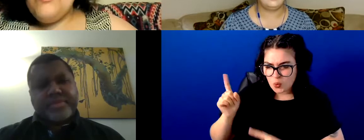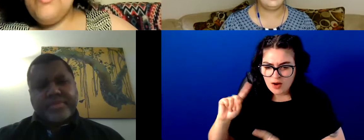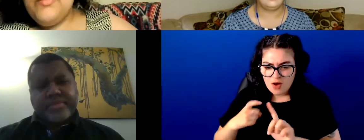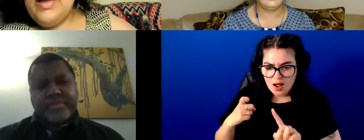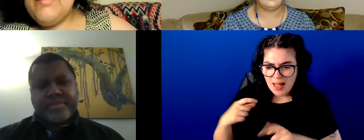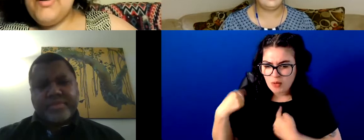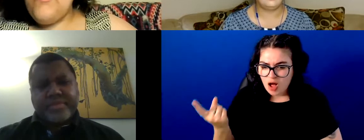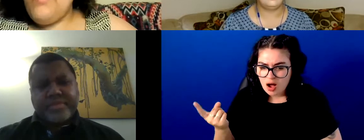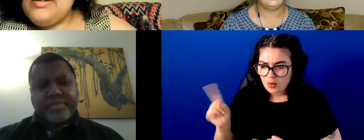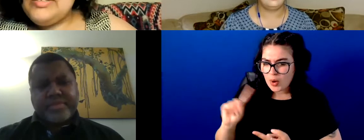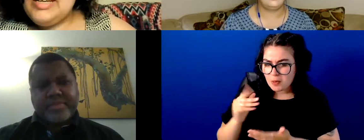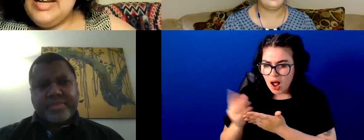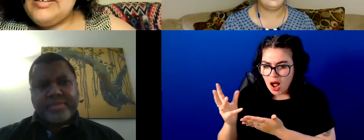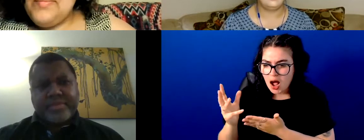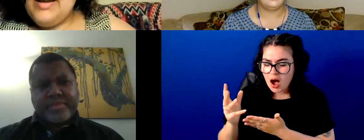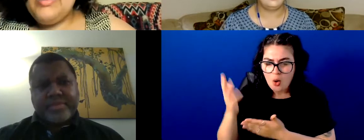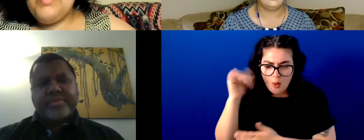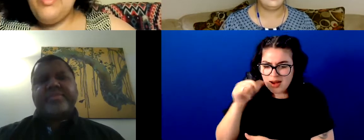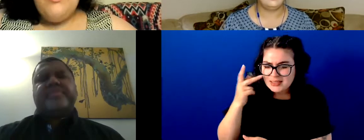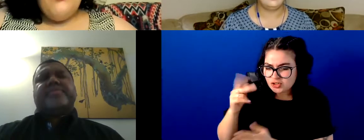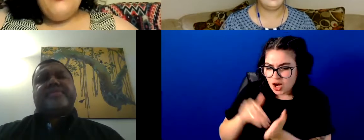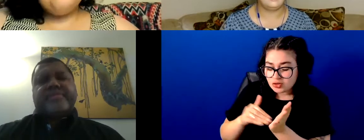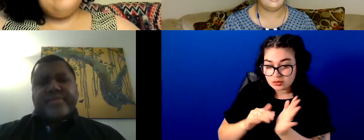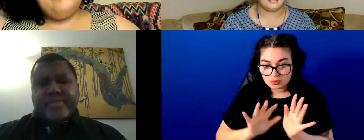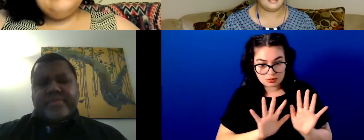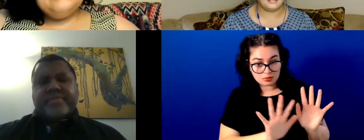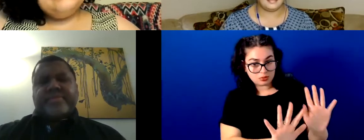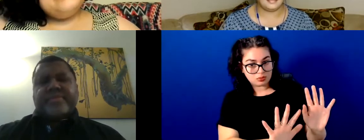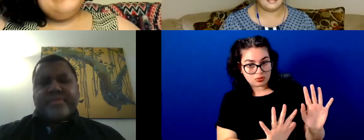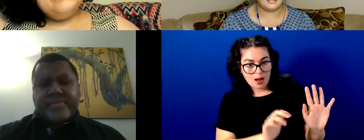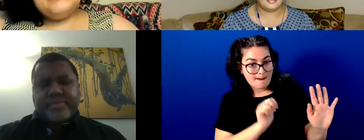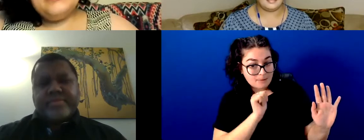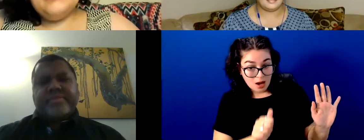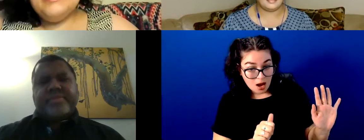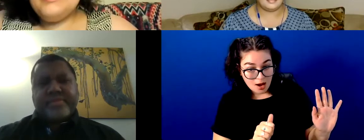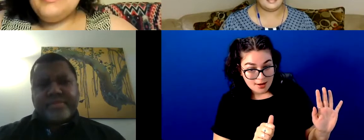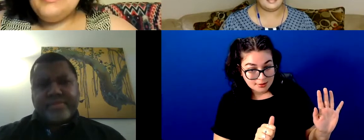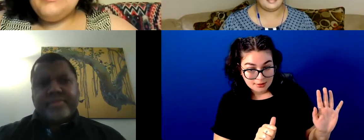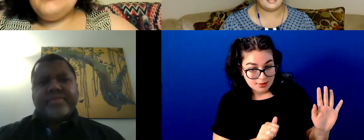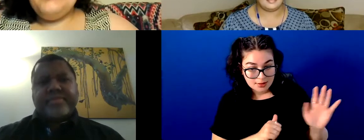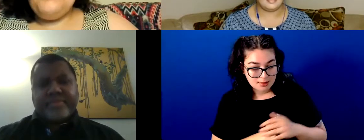from? Who are you buying it from? Why aren't you seeing a doctor about it? And I'm like, I'm not.